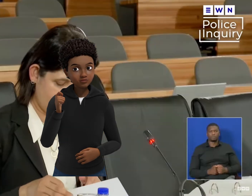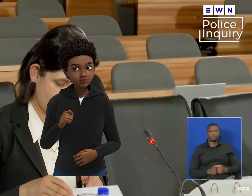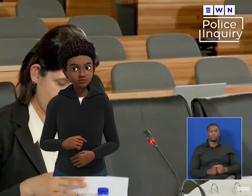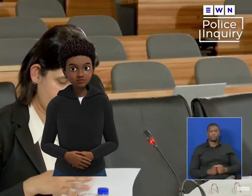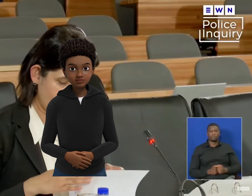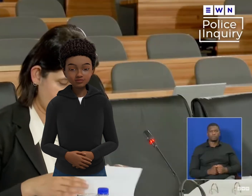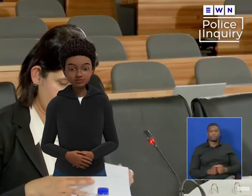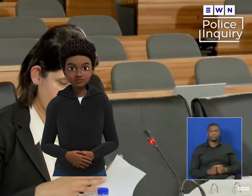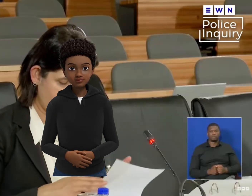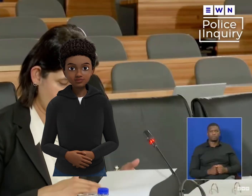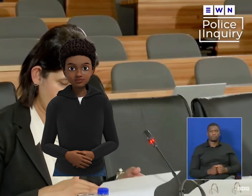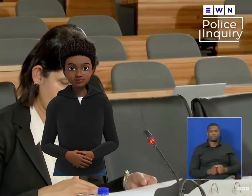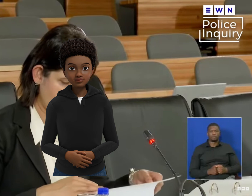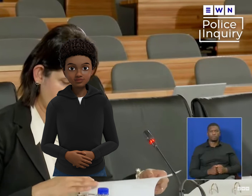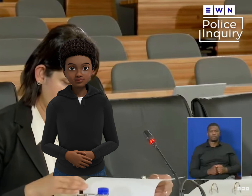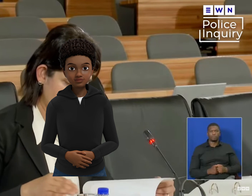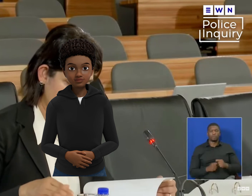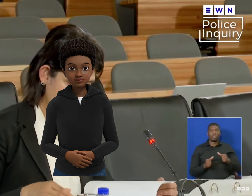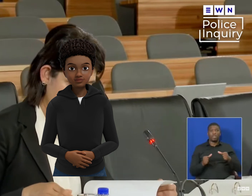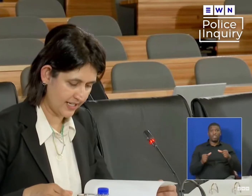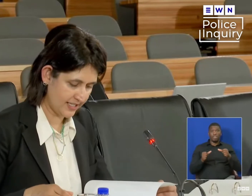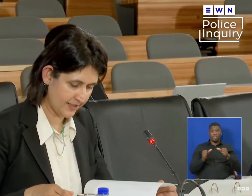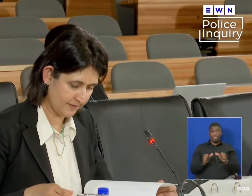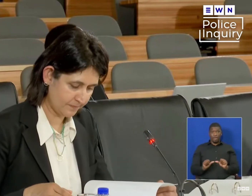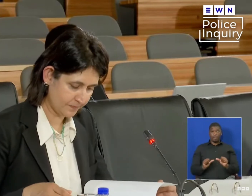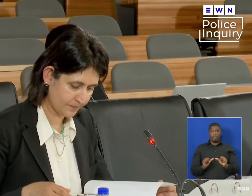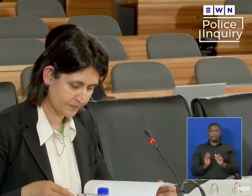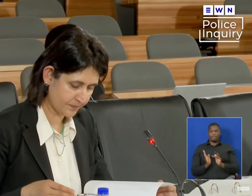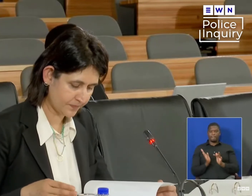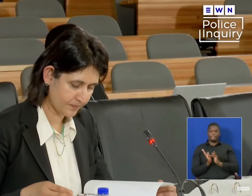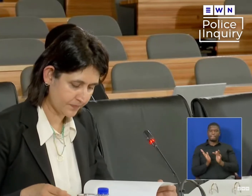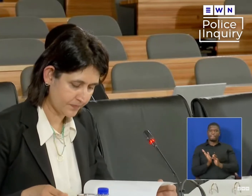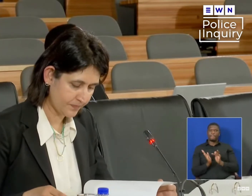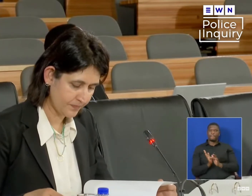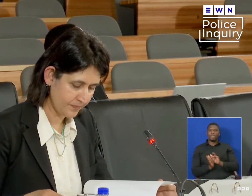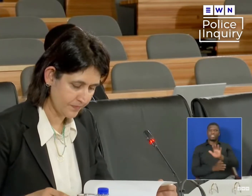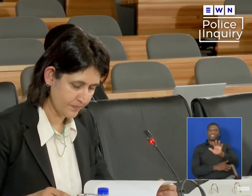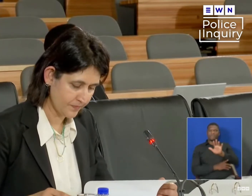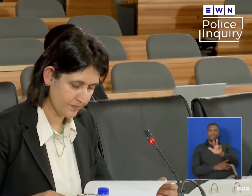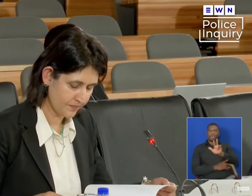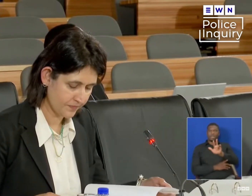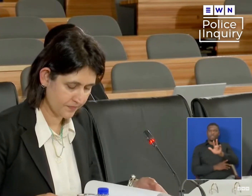That takes us then to page 58.